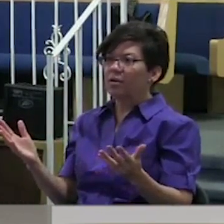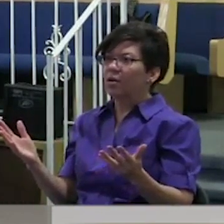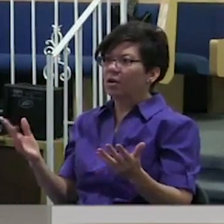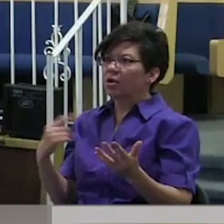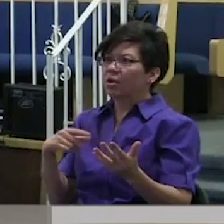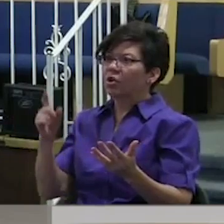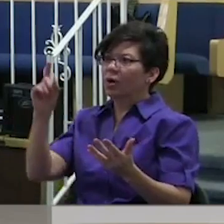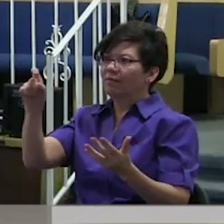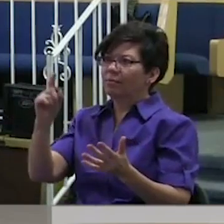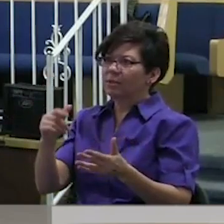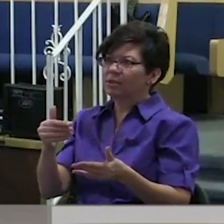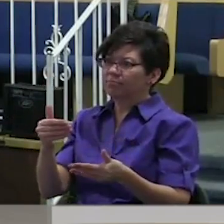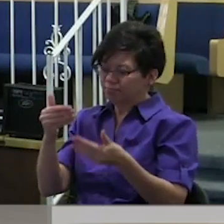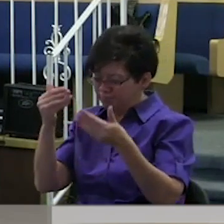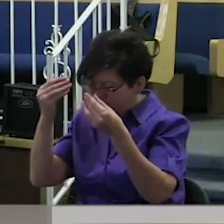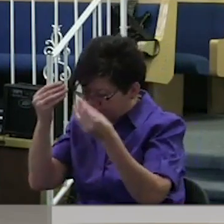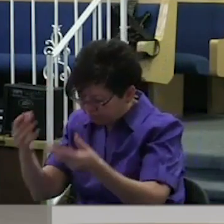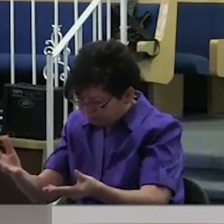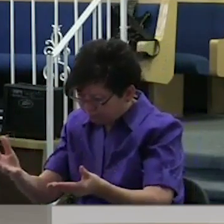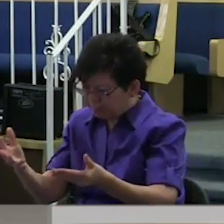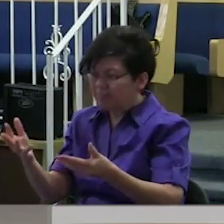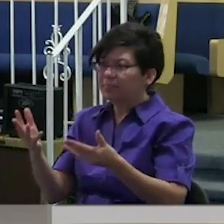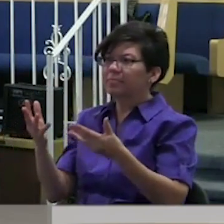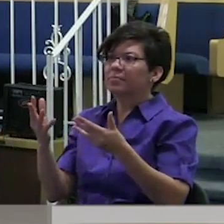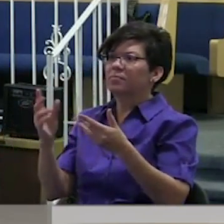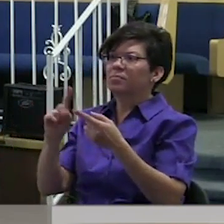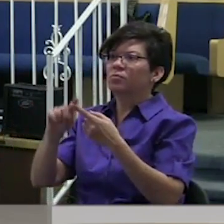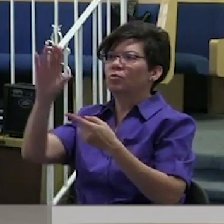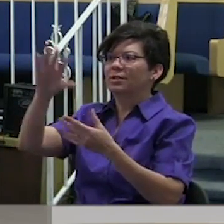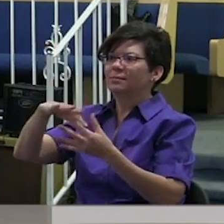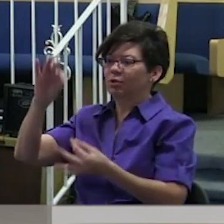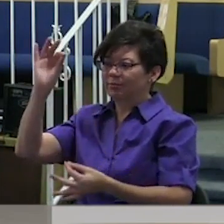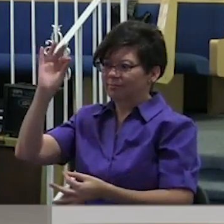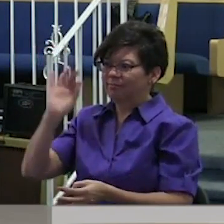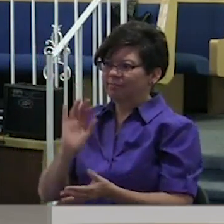we have to be obedient to the Spirit of God.